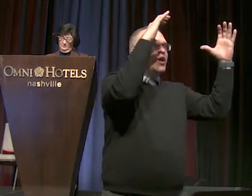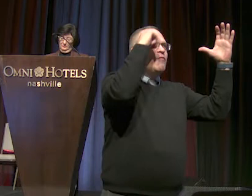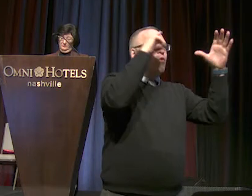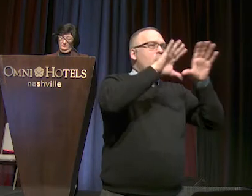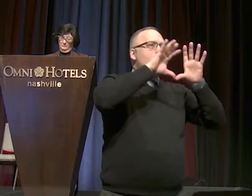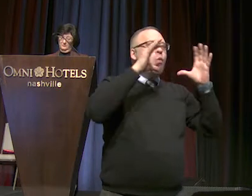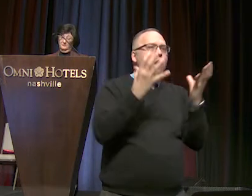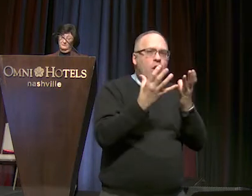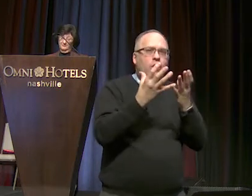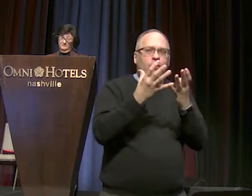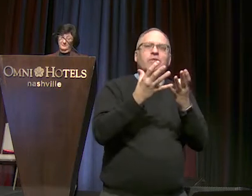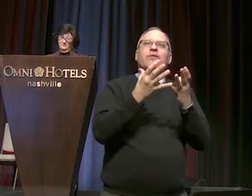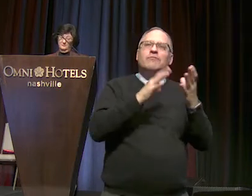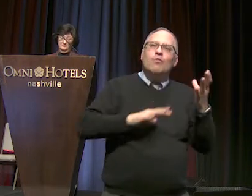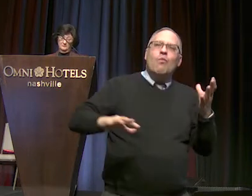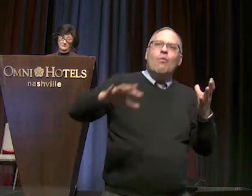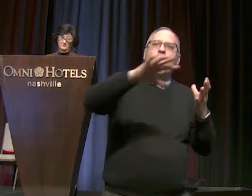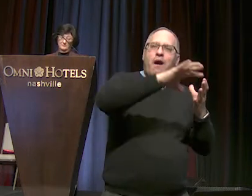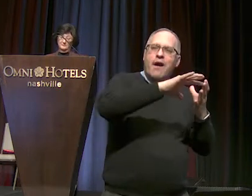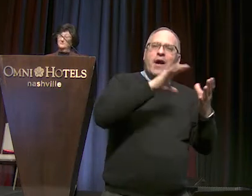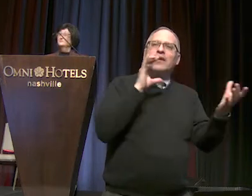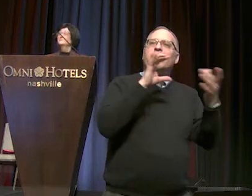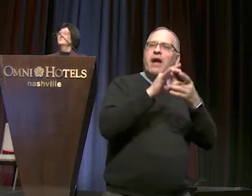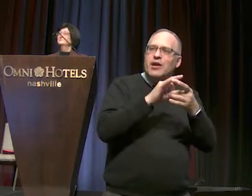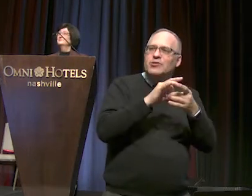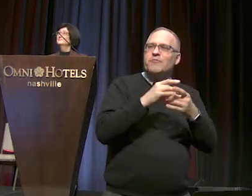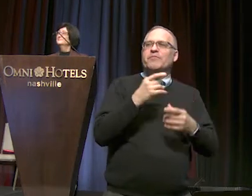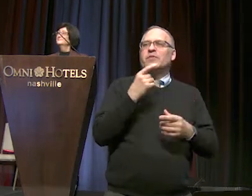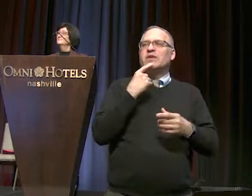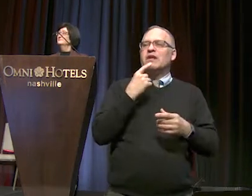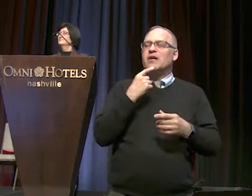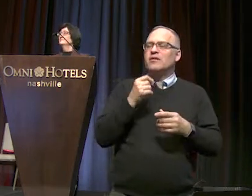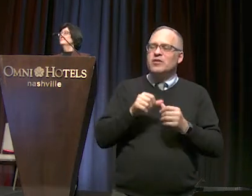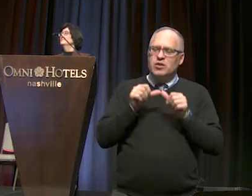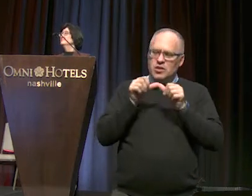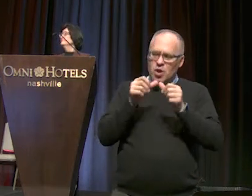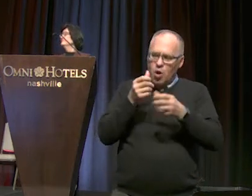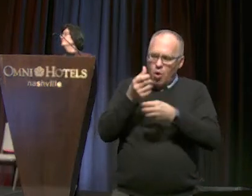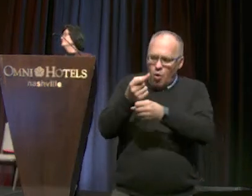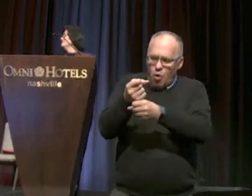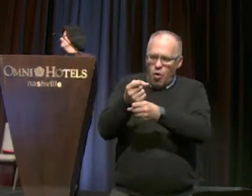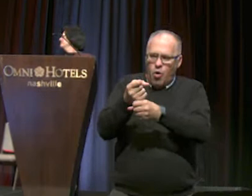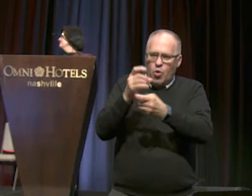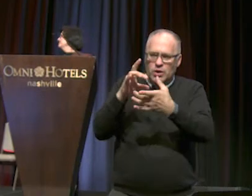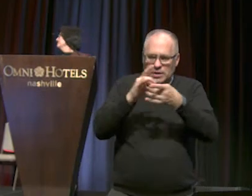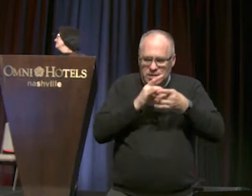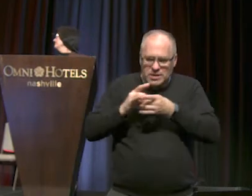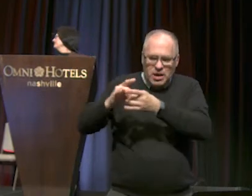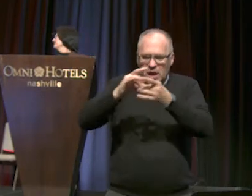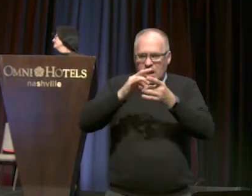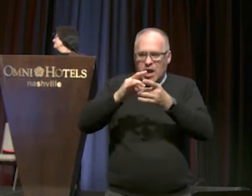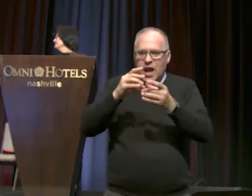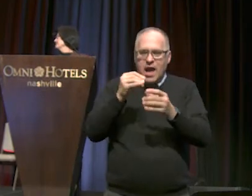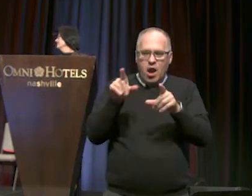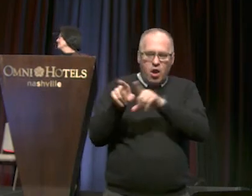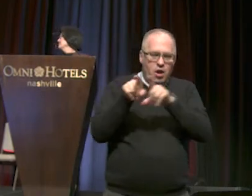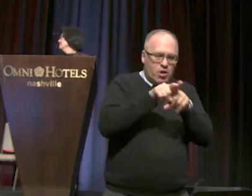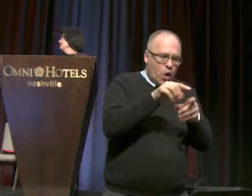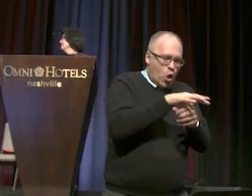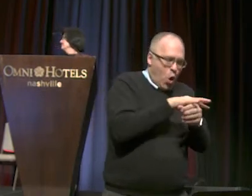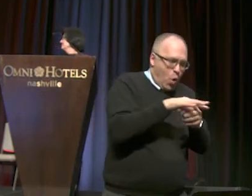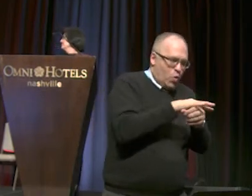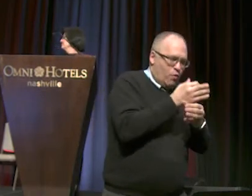connection. It says, integrally holding connectional unity and local freedom,